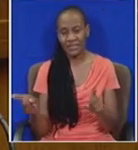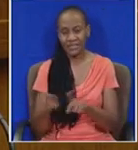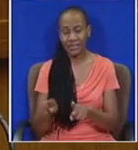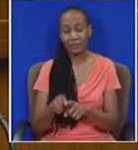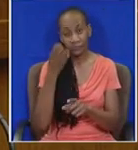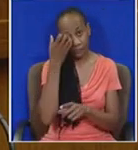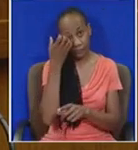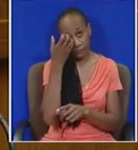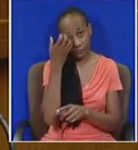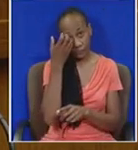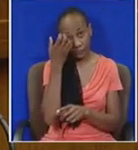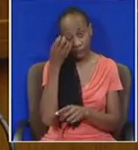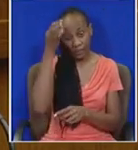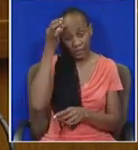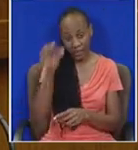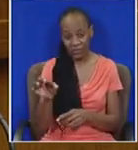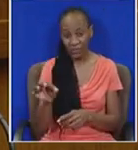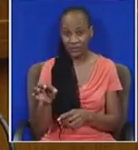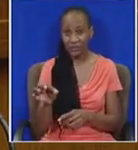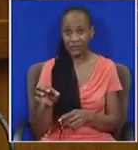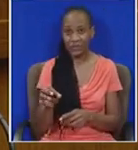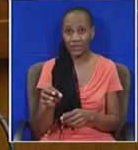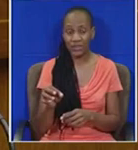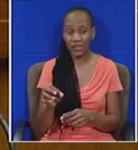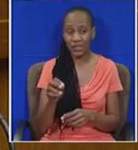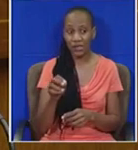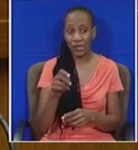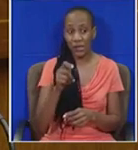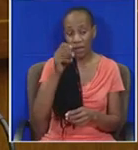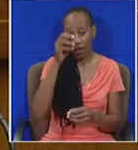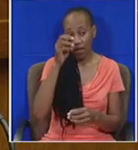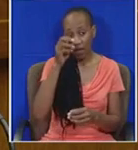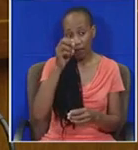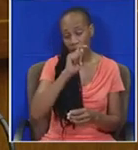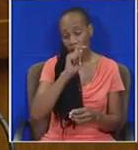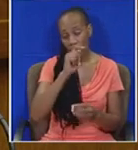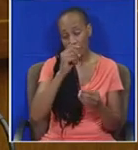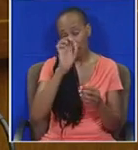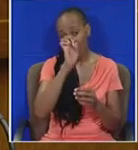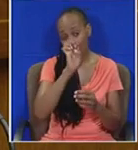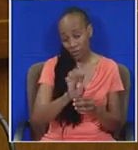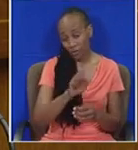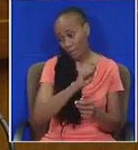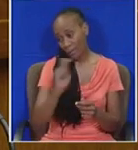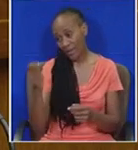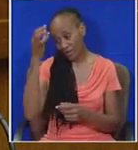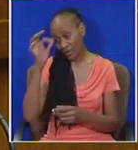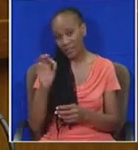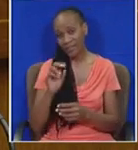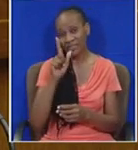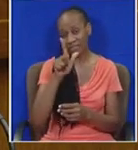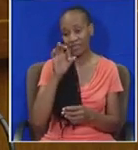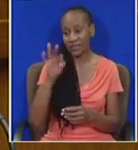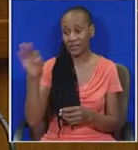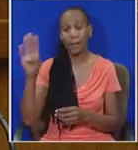Eskom's staggering government guaranteed debt of 367 billion, a 34 billion increase from a year